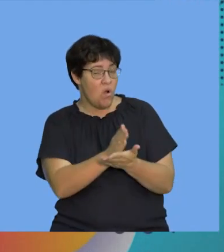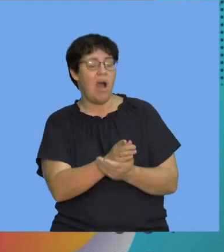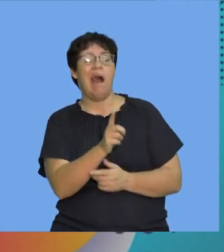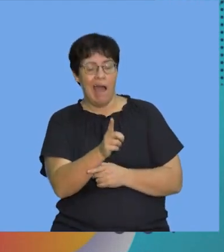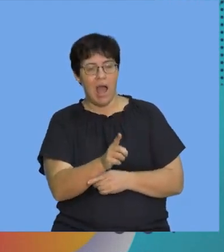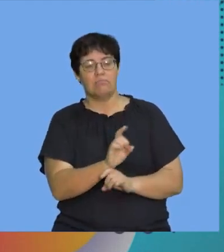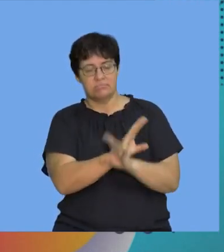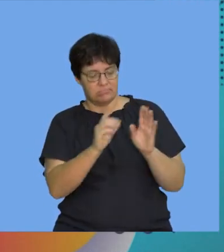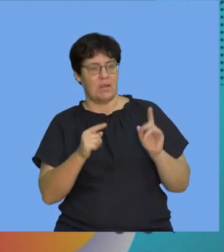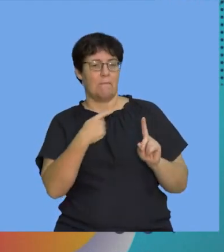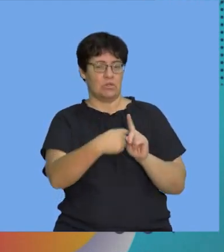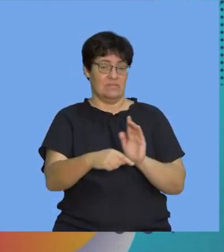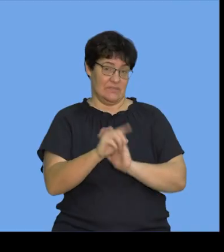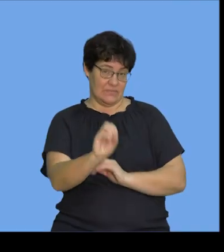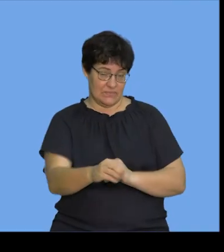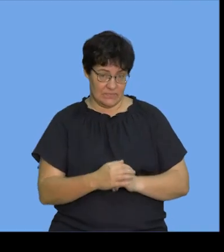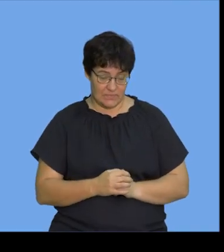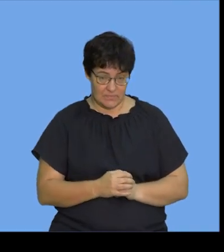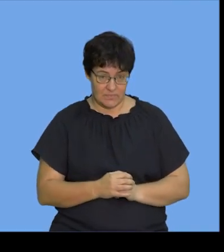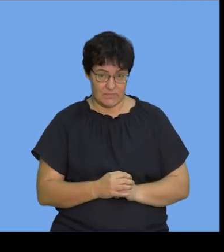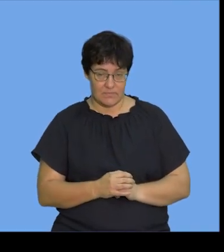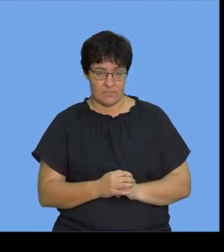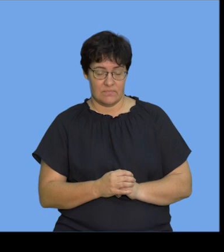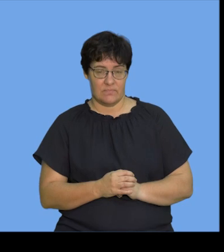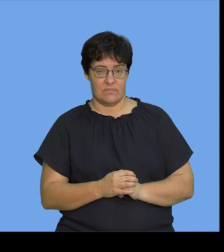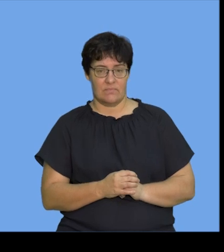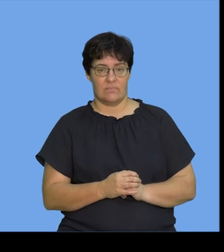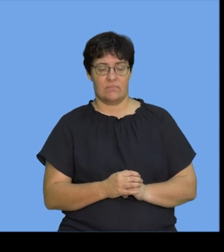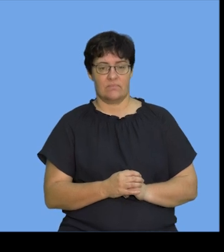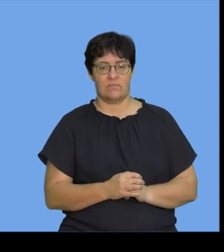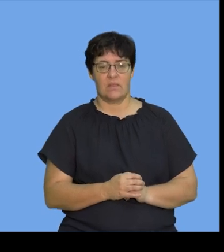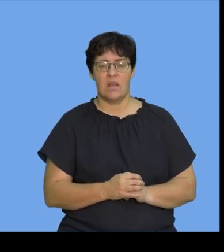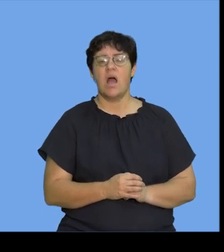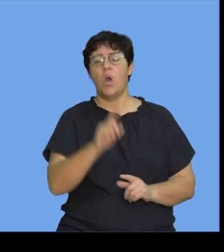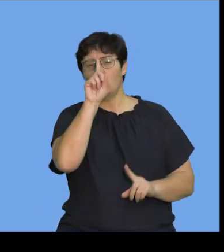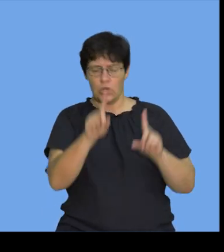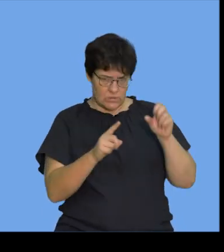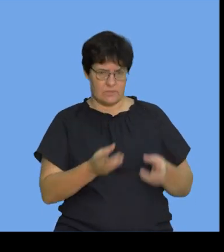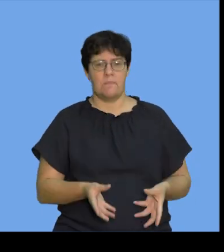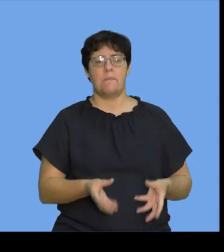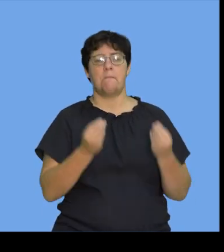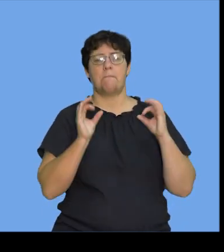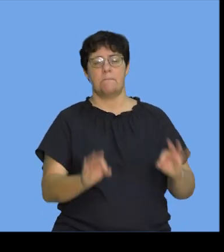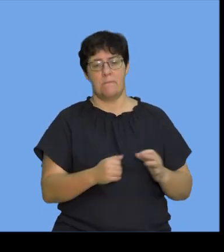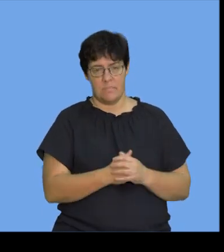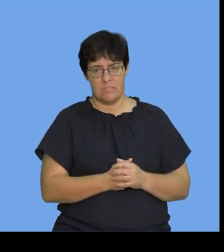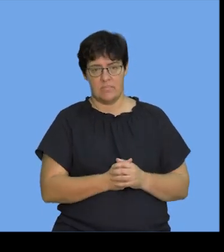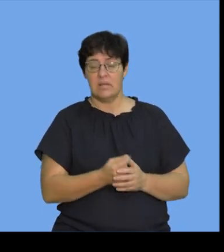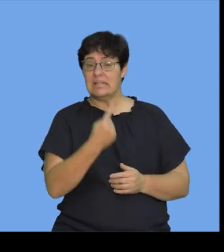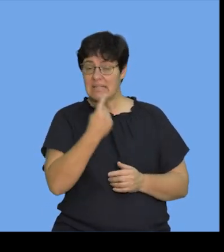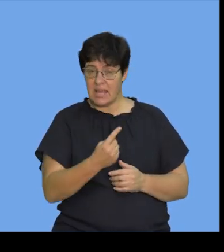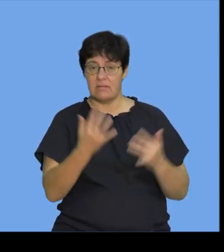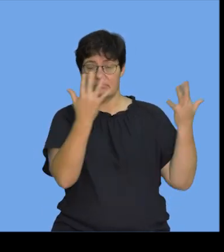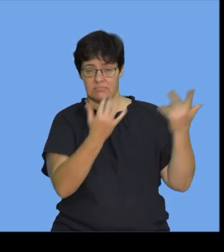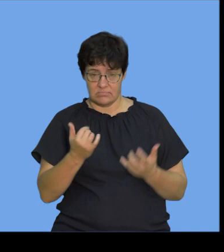your signs, right? So now we also have some questions that you can do here. It says calculate